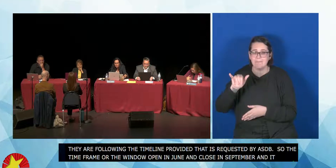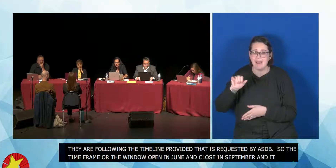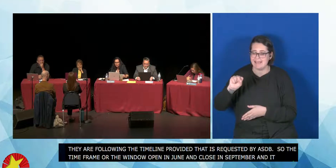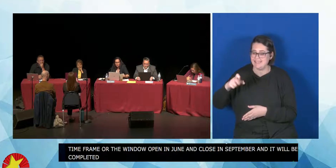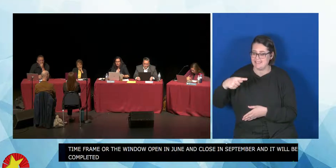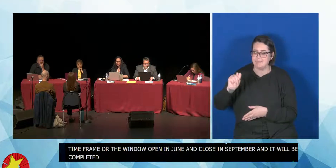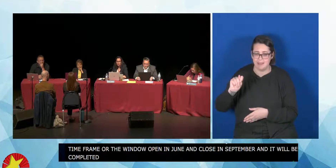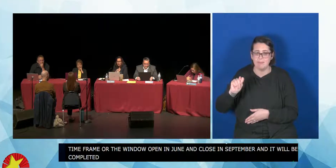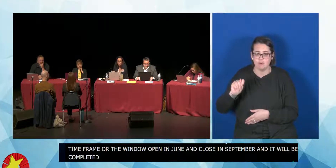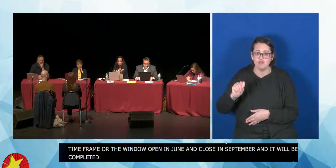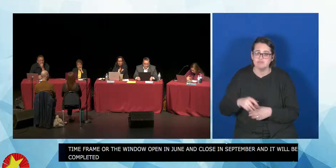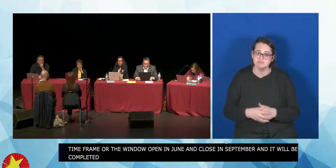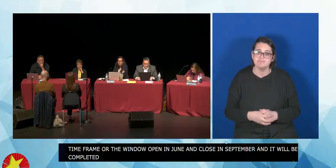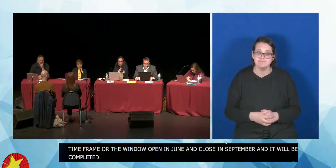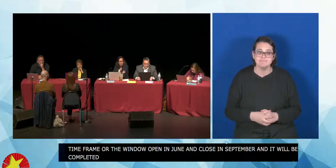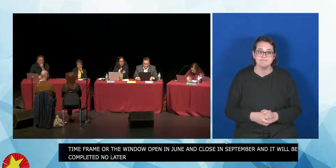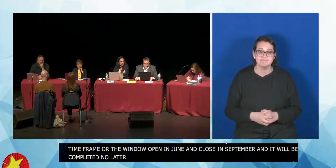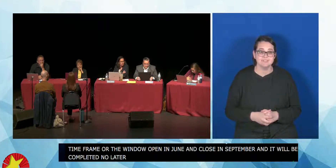date.